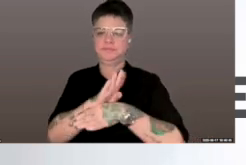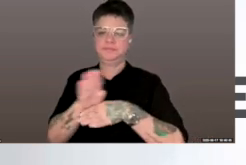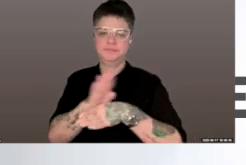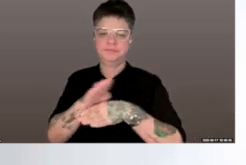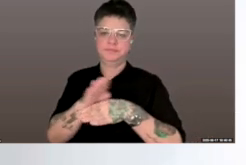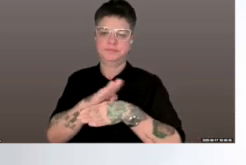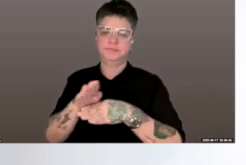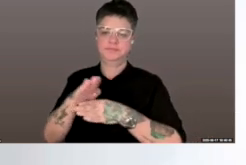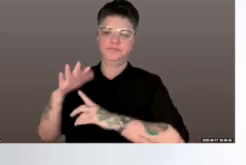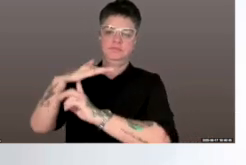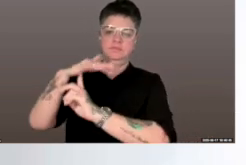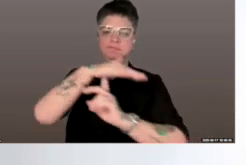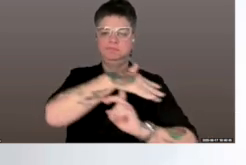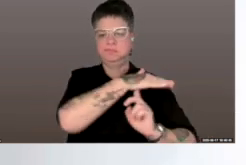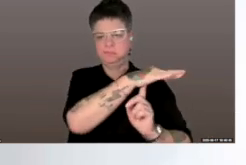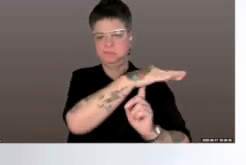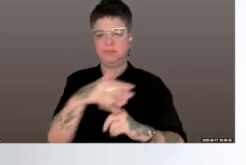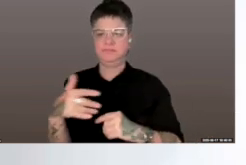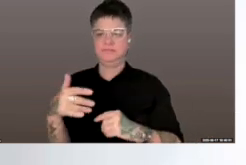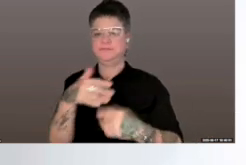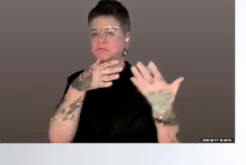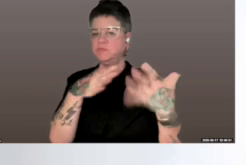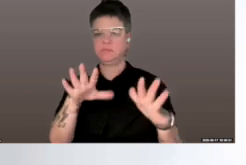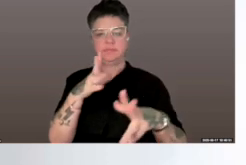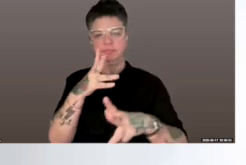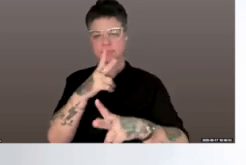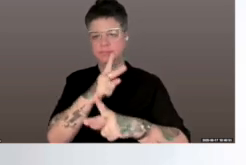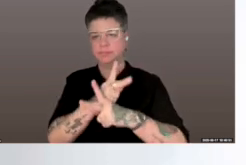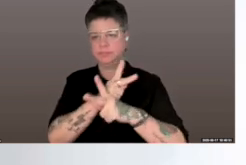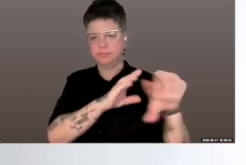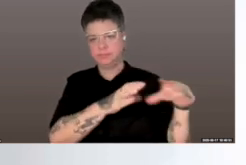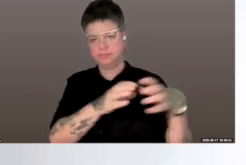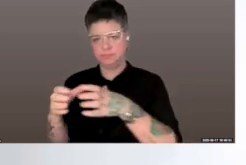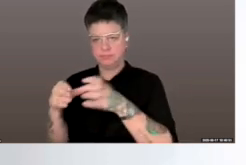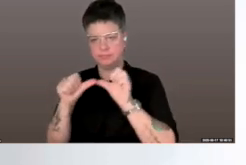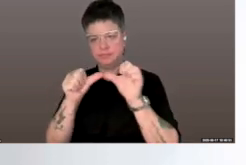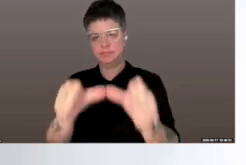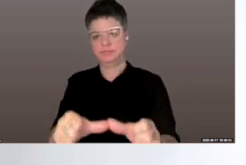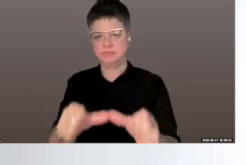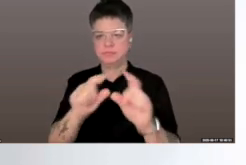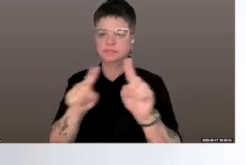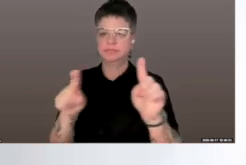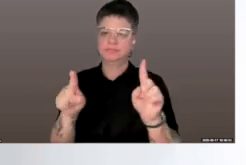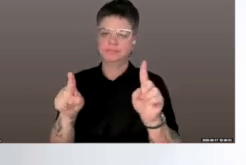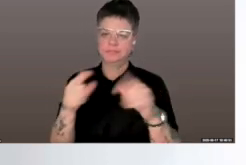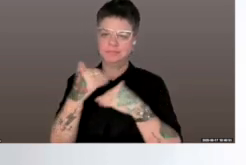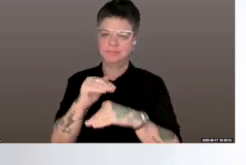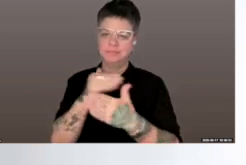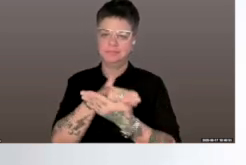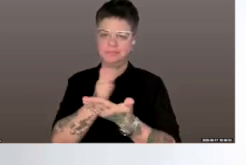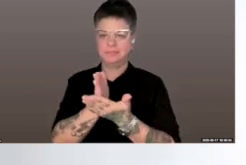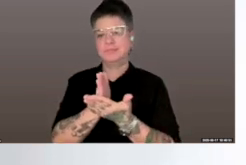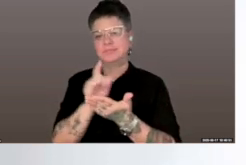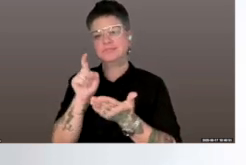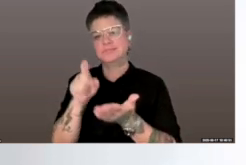craft. We don't, want to keep these groupings going forward, but with the limited budget, this is what we've